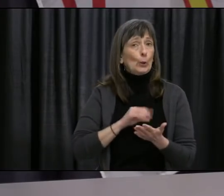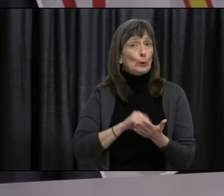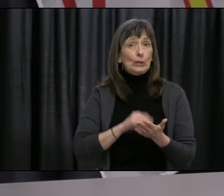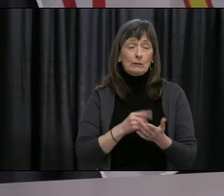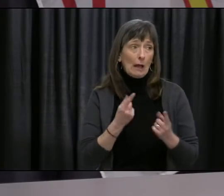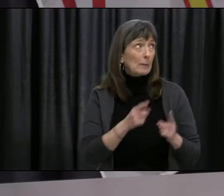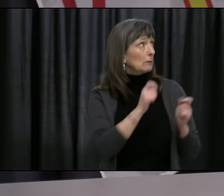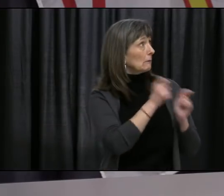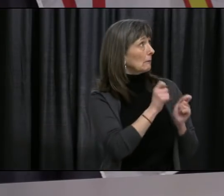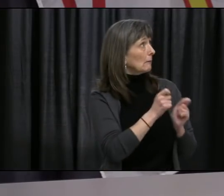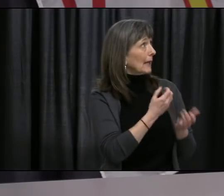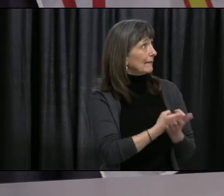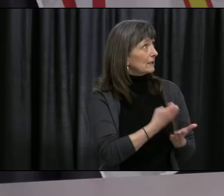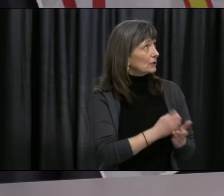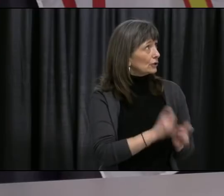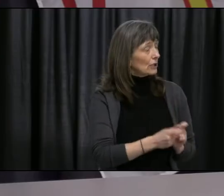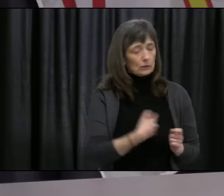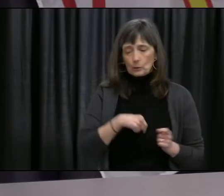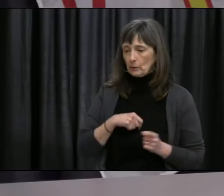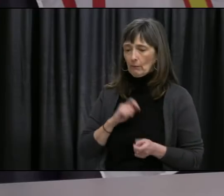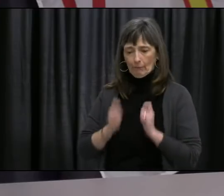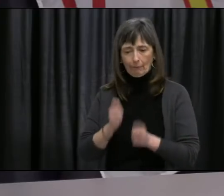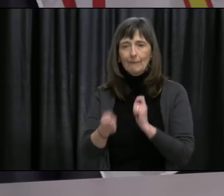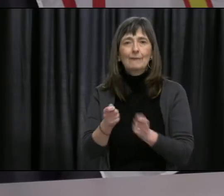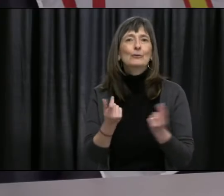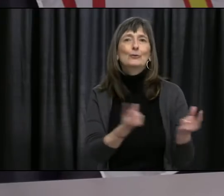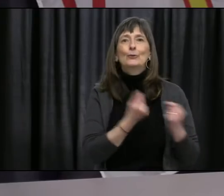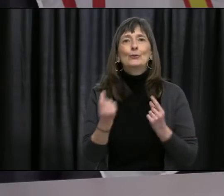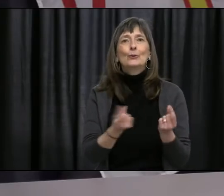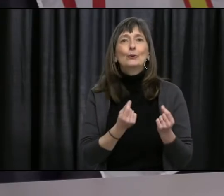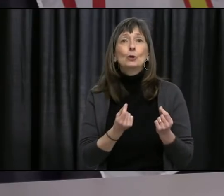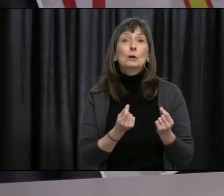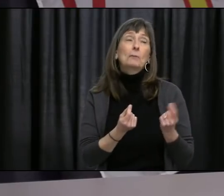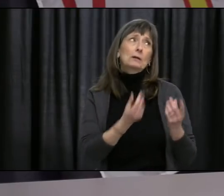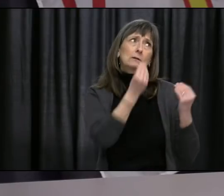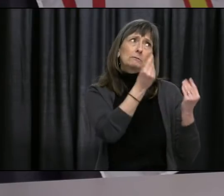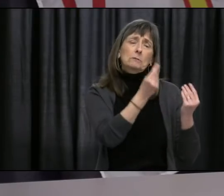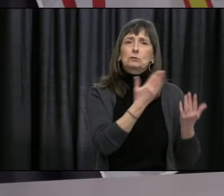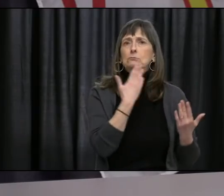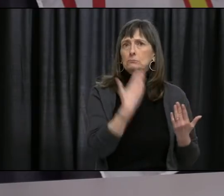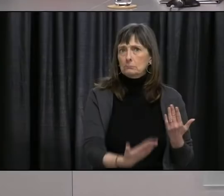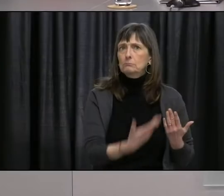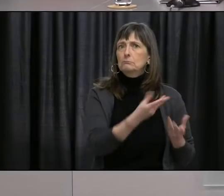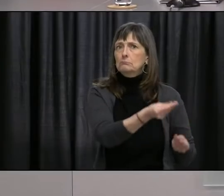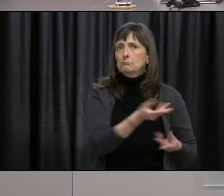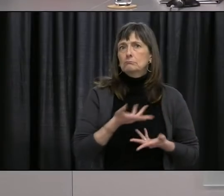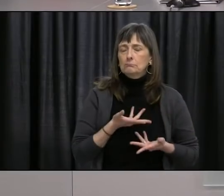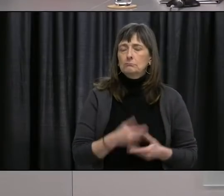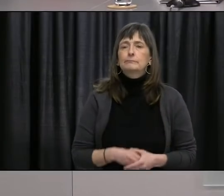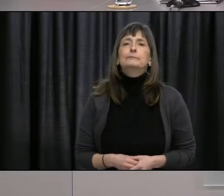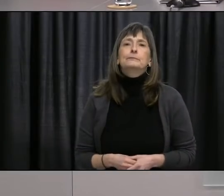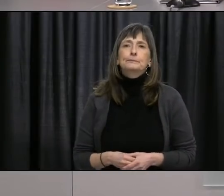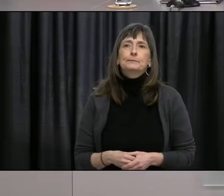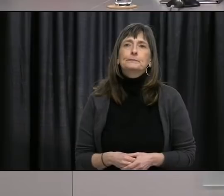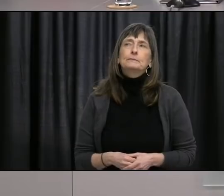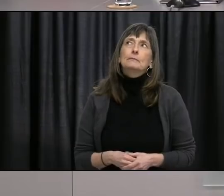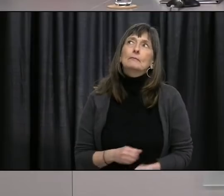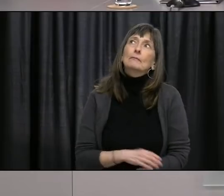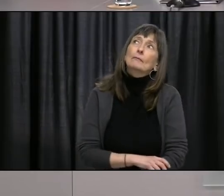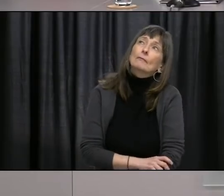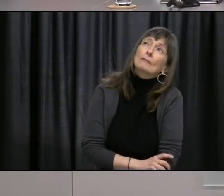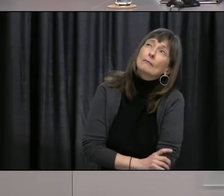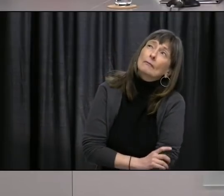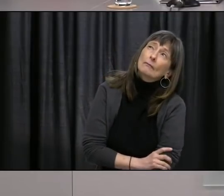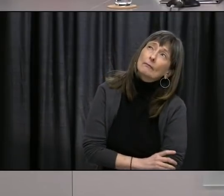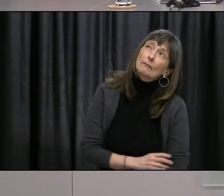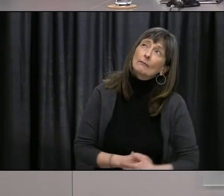some respects, but there has been a lot of good information out there that we've been able to rely on as well. Thank you. And as a follow-up